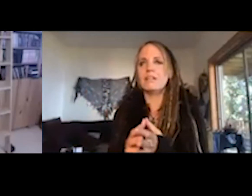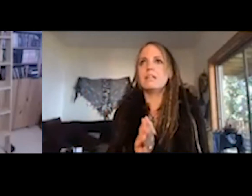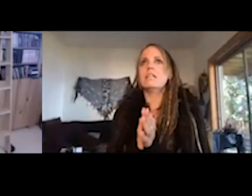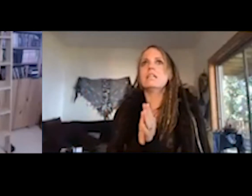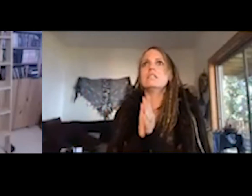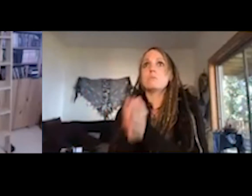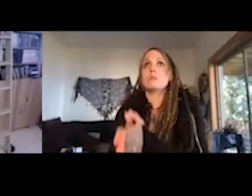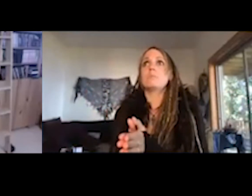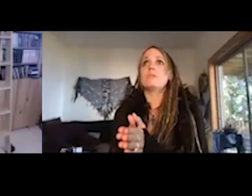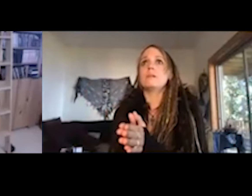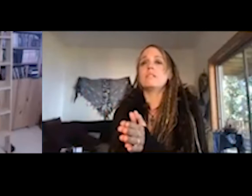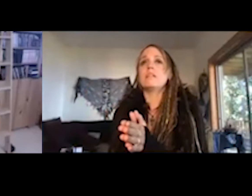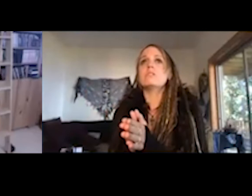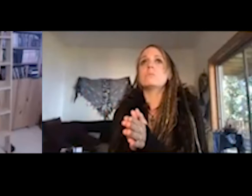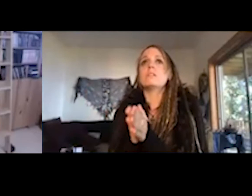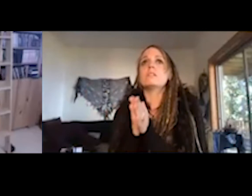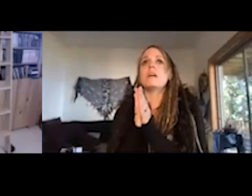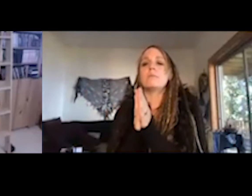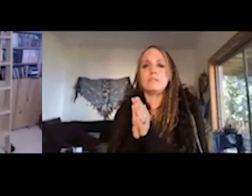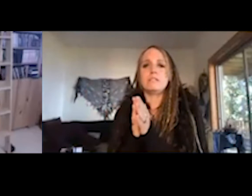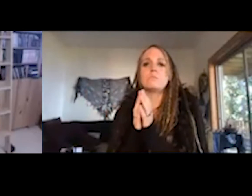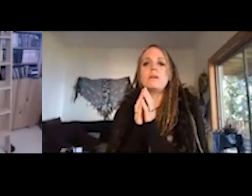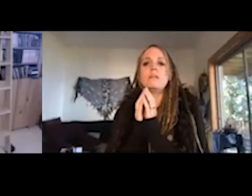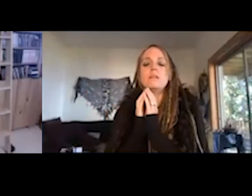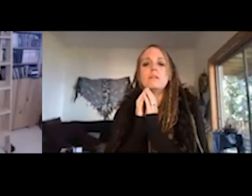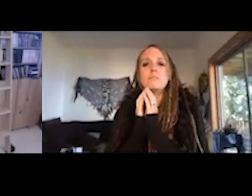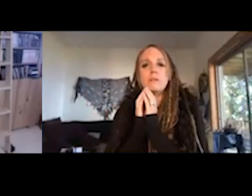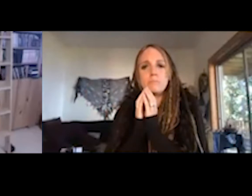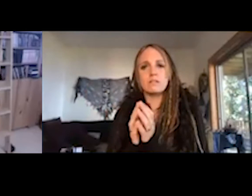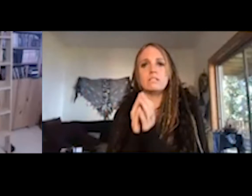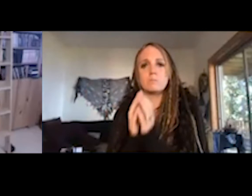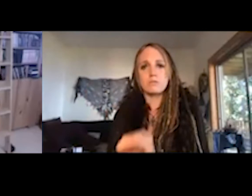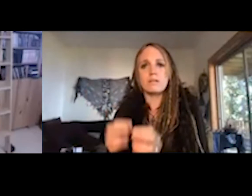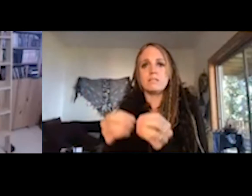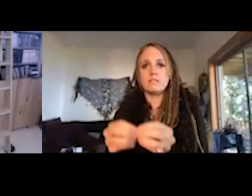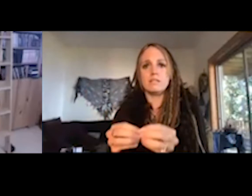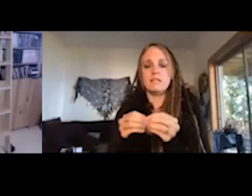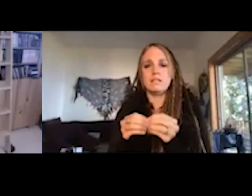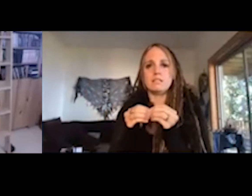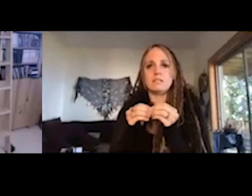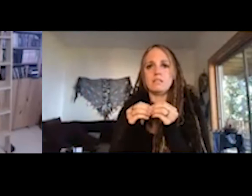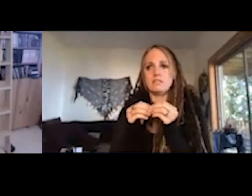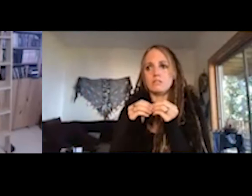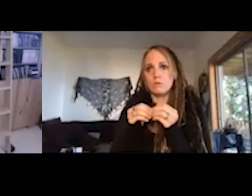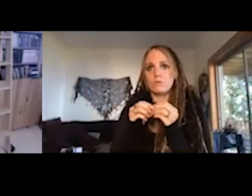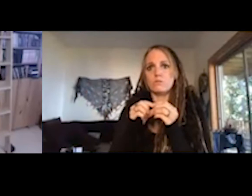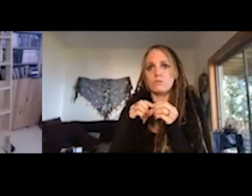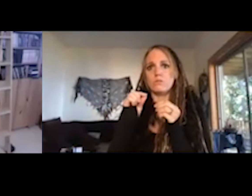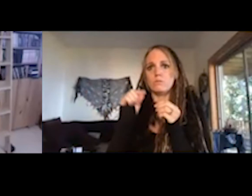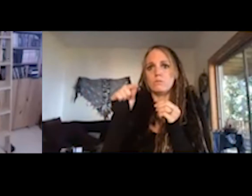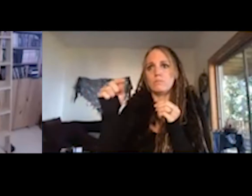layer. So what I proposed back to Andrew was, how about this? When Marlon is progressing in his